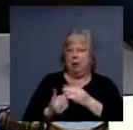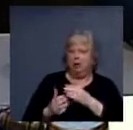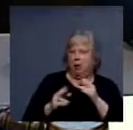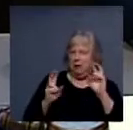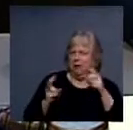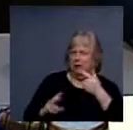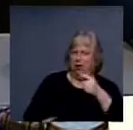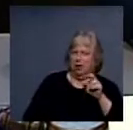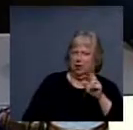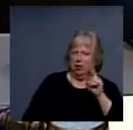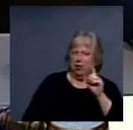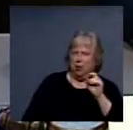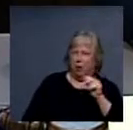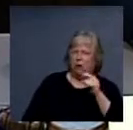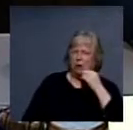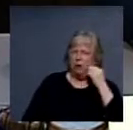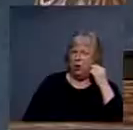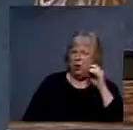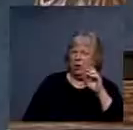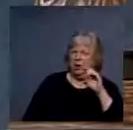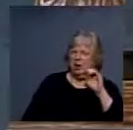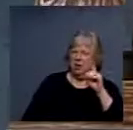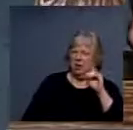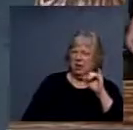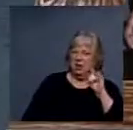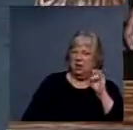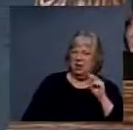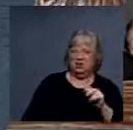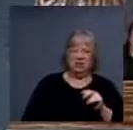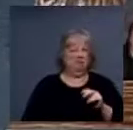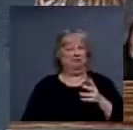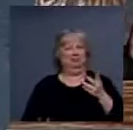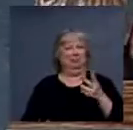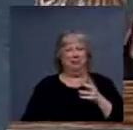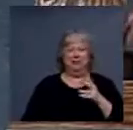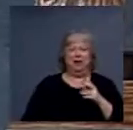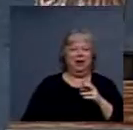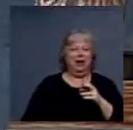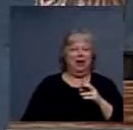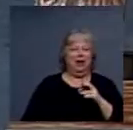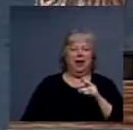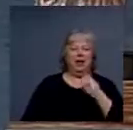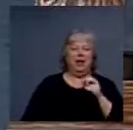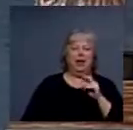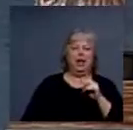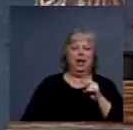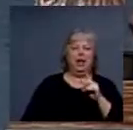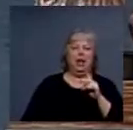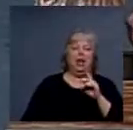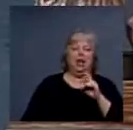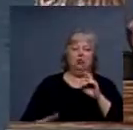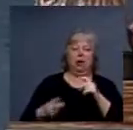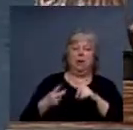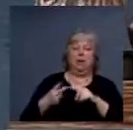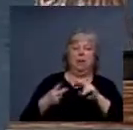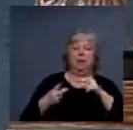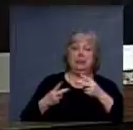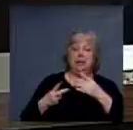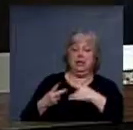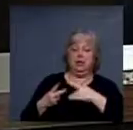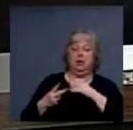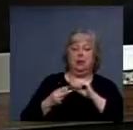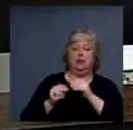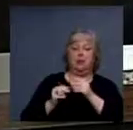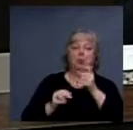Garden Home Edition? That is the subdivision. Okay. And my this- second concern is number 19. I will